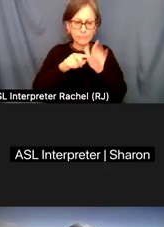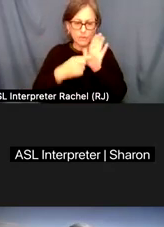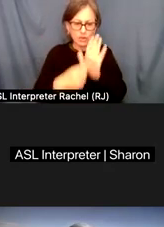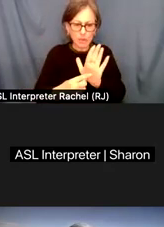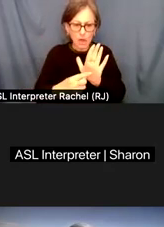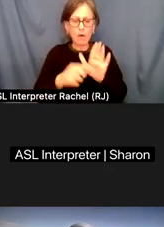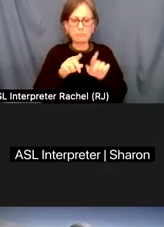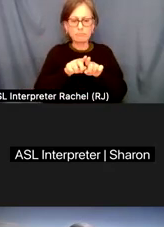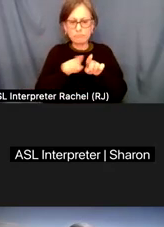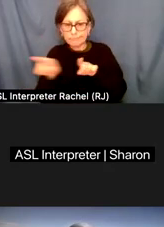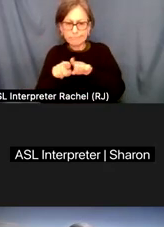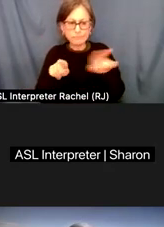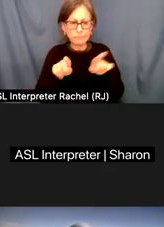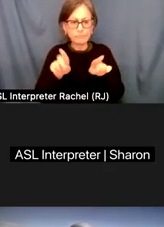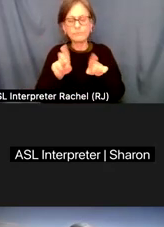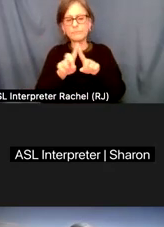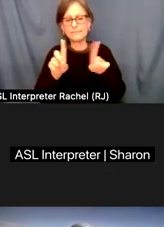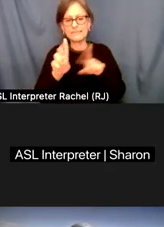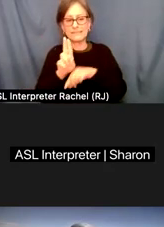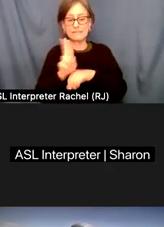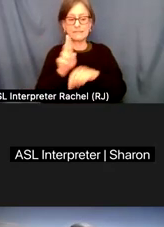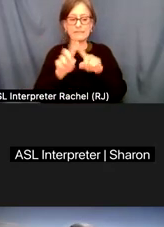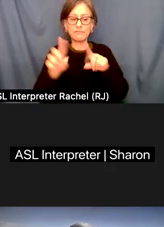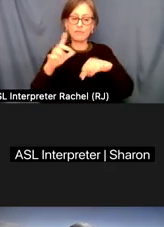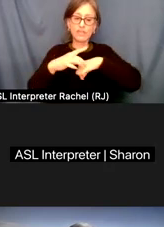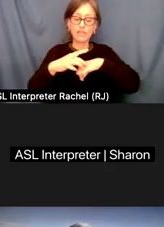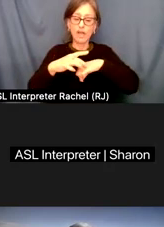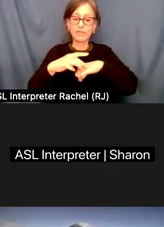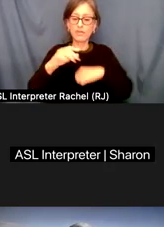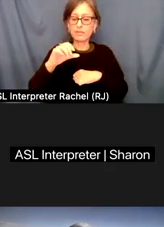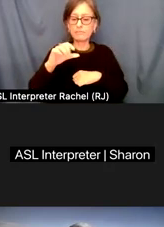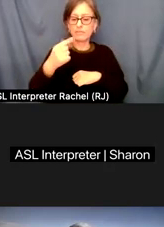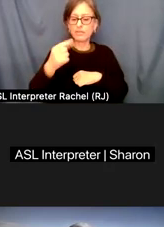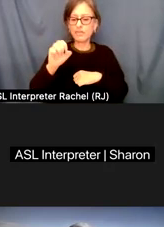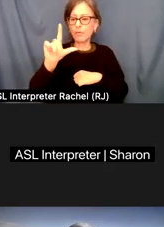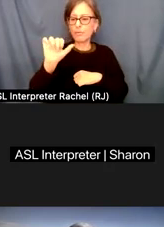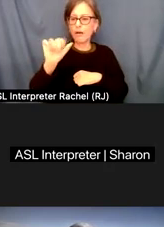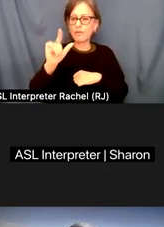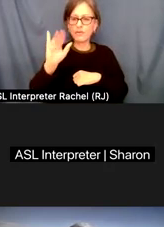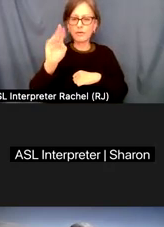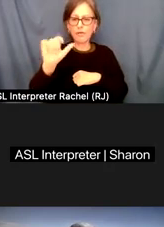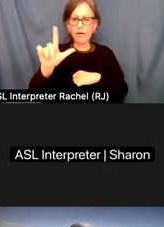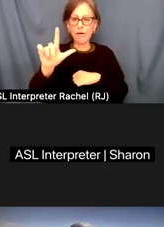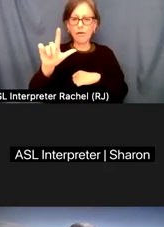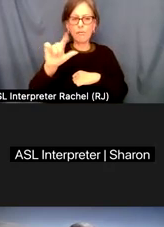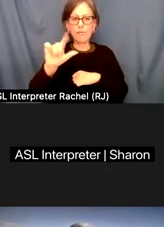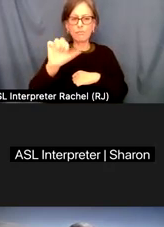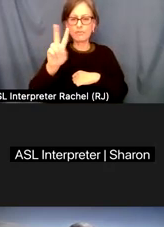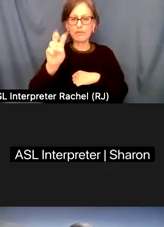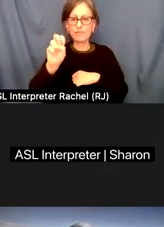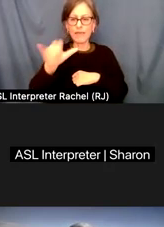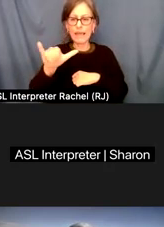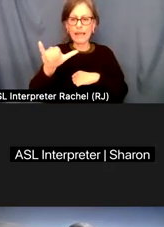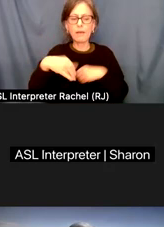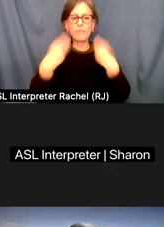Center, USGS, and the California Geological Survey, a great level of detail